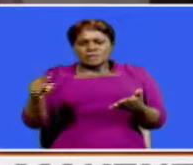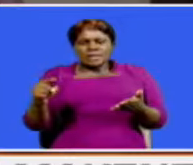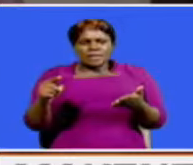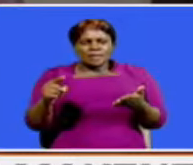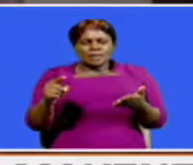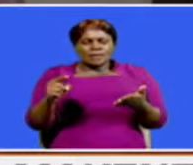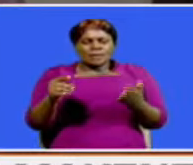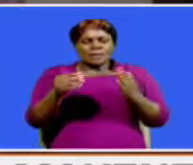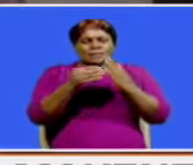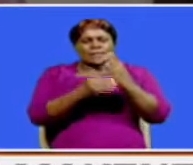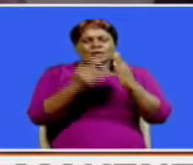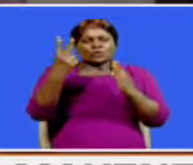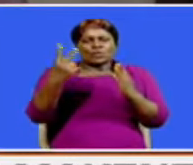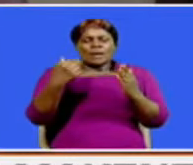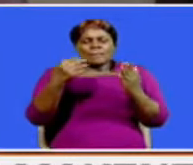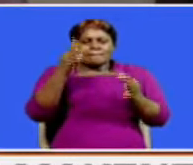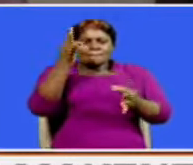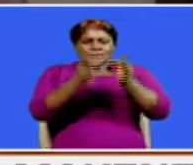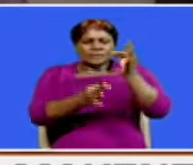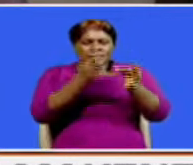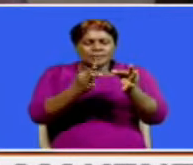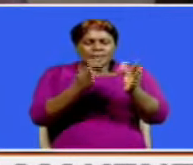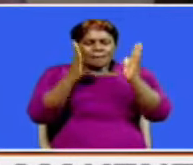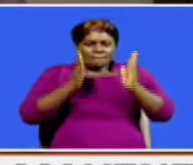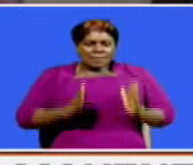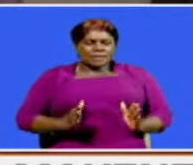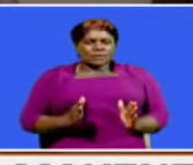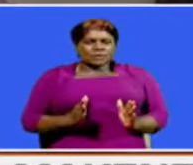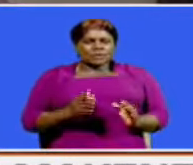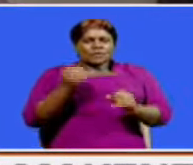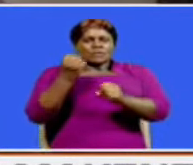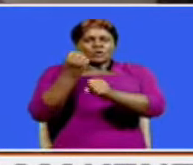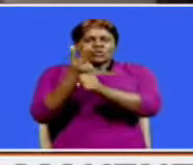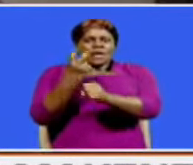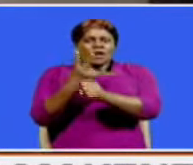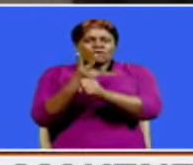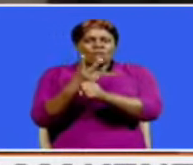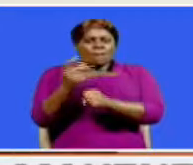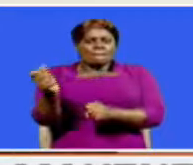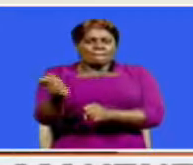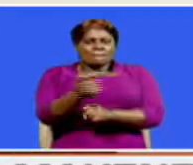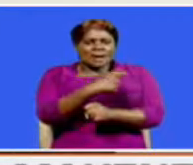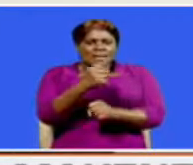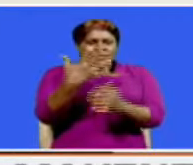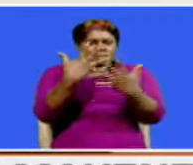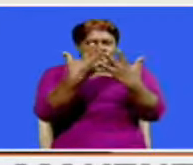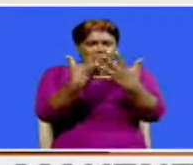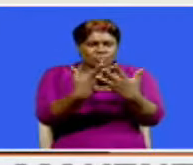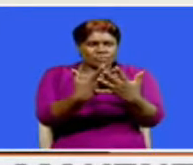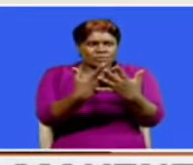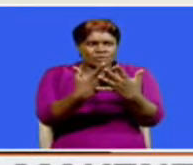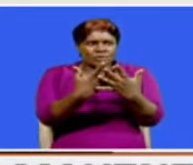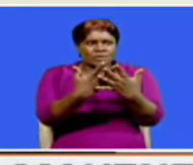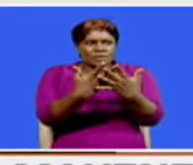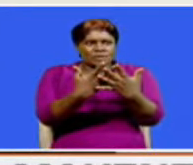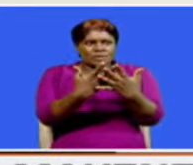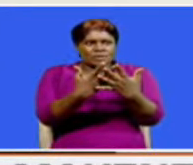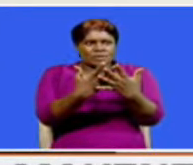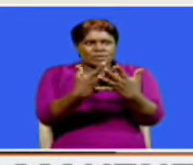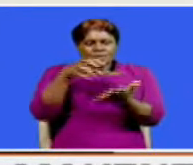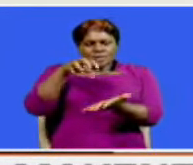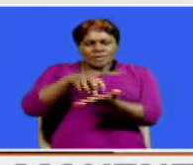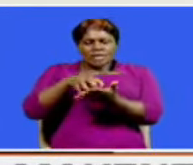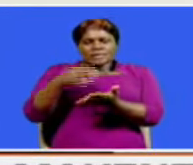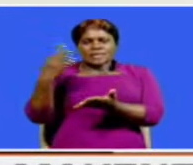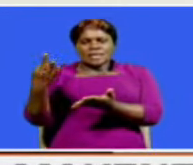to count 2, I hereby sentence the accused person 12 months imprisonment, while in respect to count 3, the